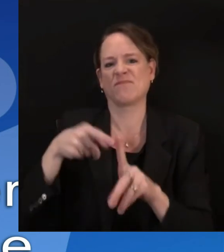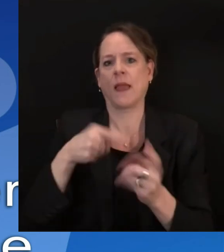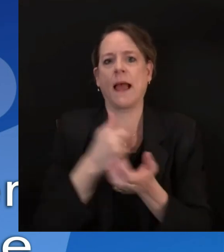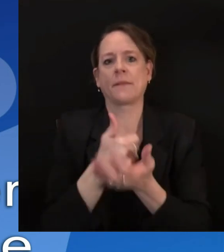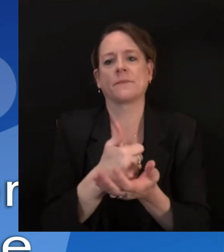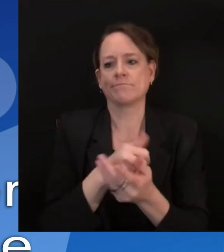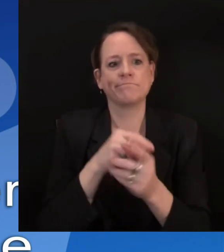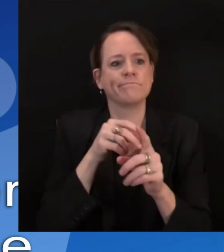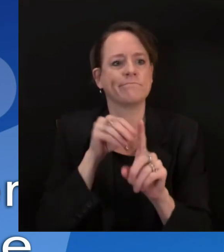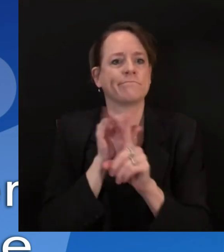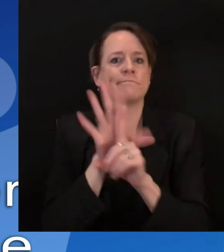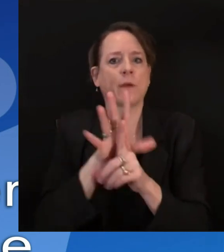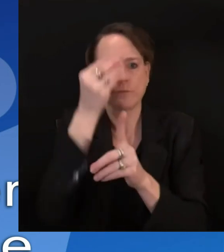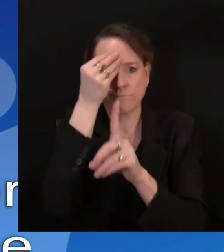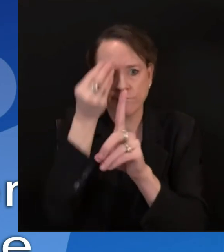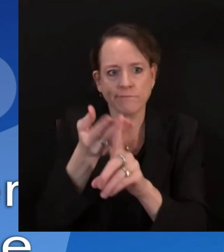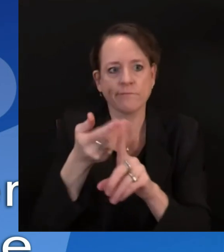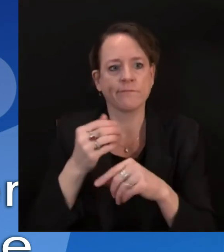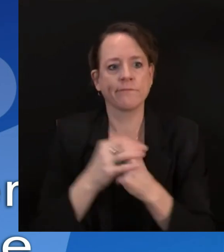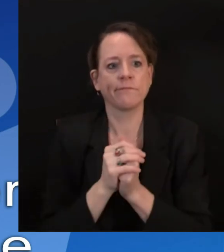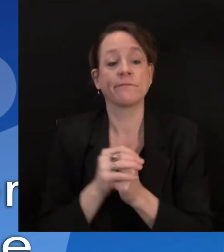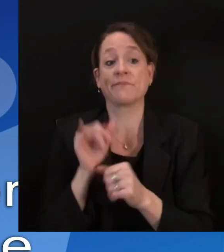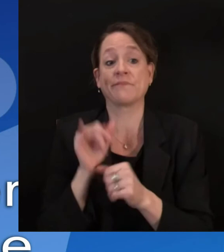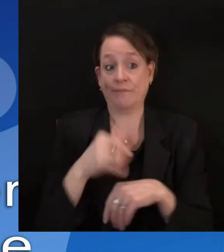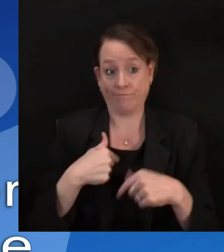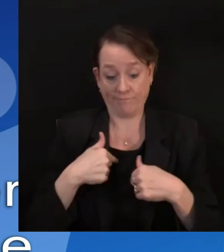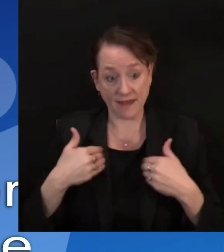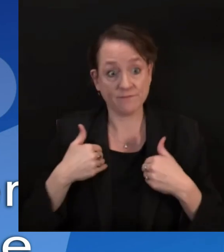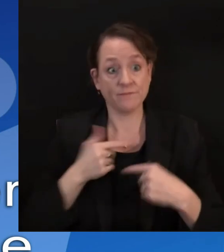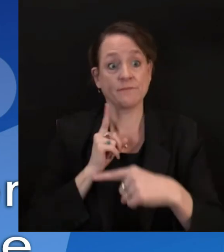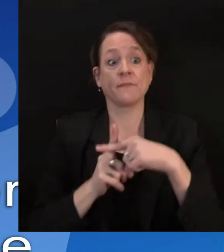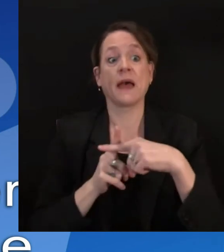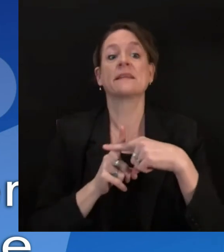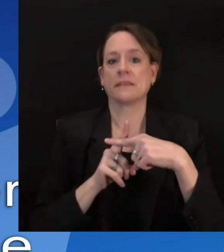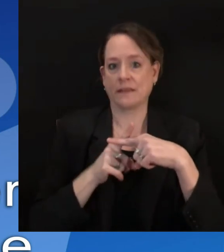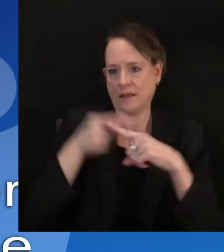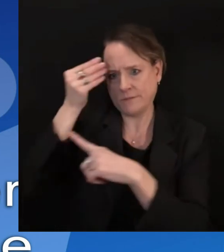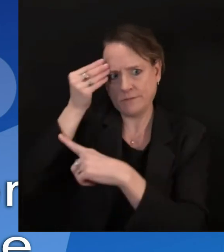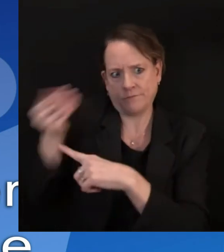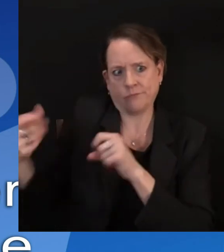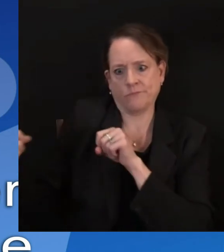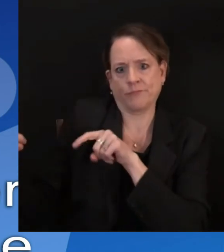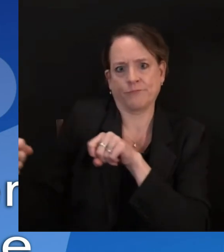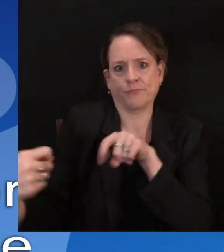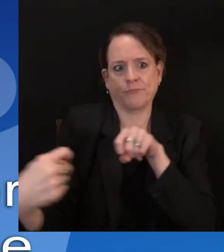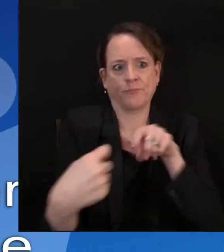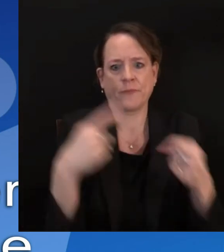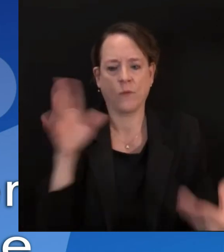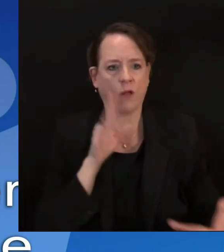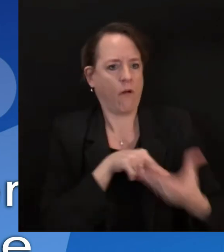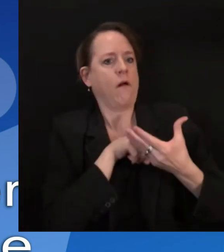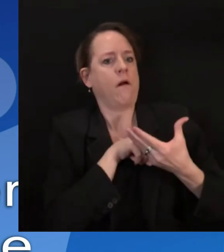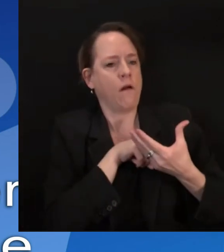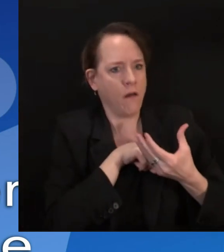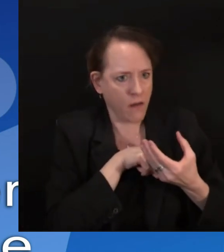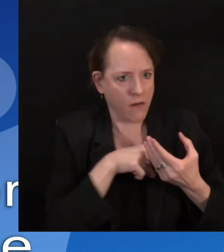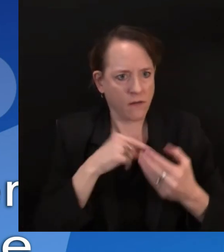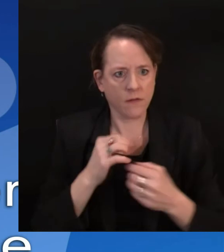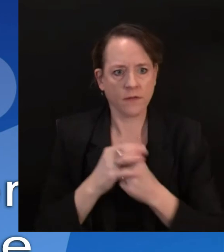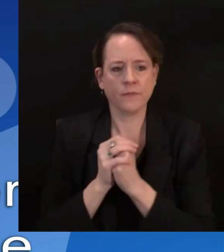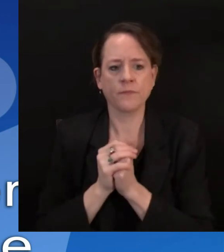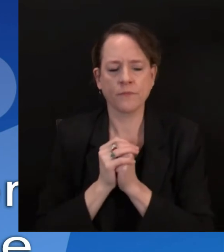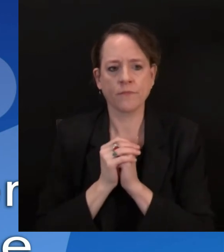COVID-19, on tracing back, contact tracing through that technology. How is this developed here? And